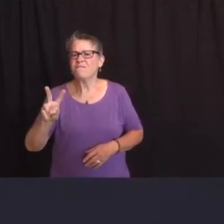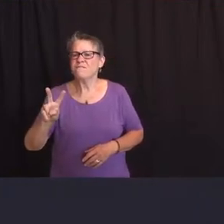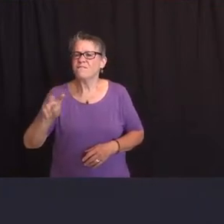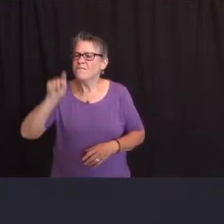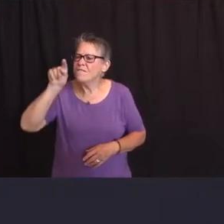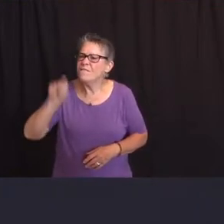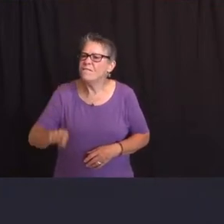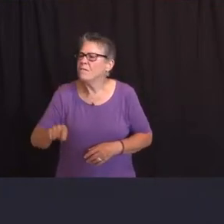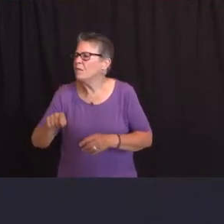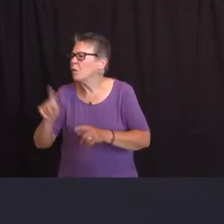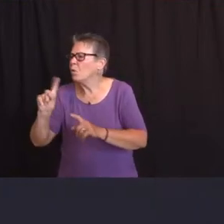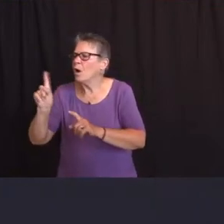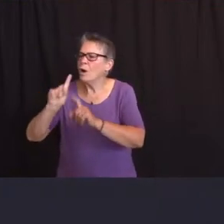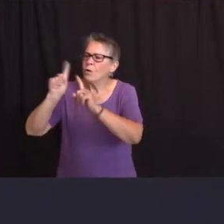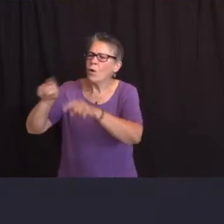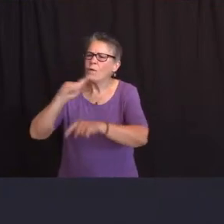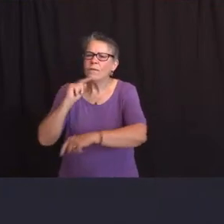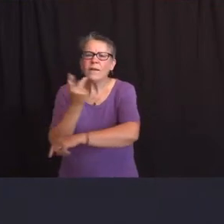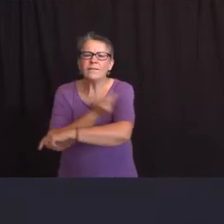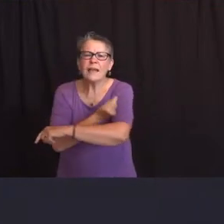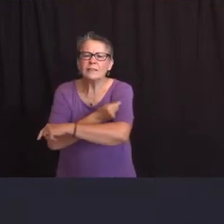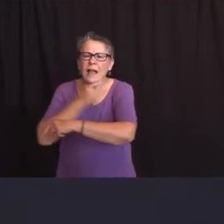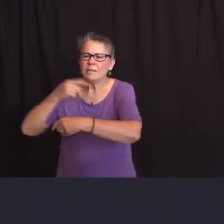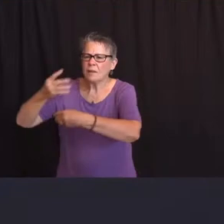855-568-0545 to schedule an appointment.